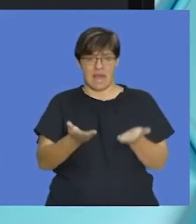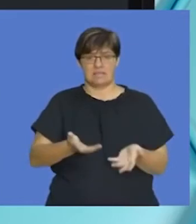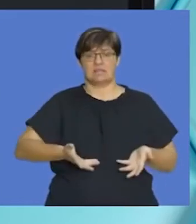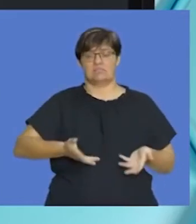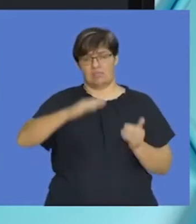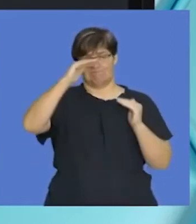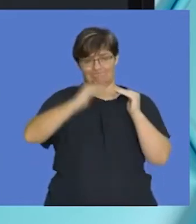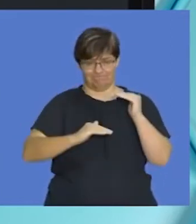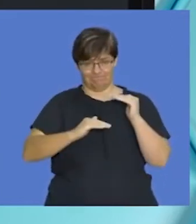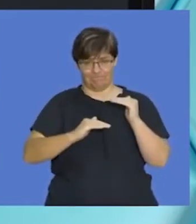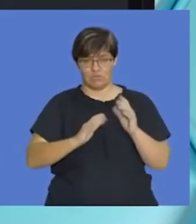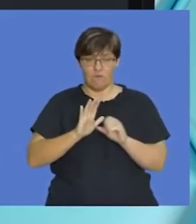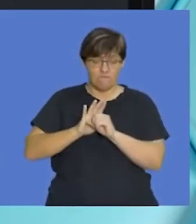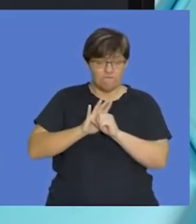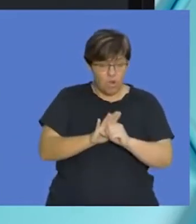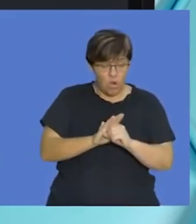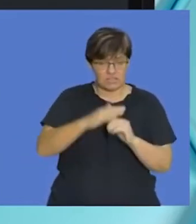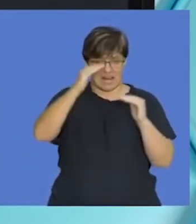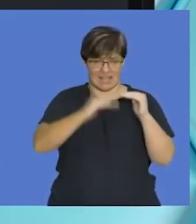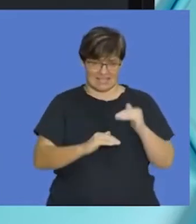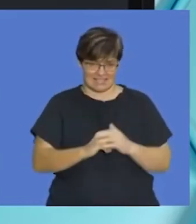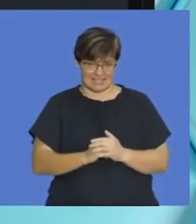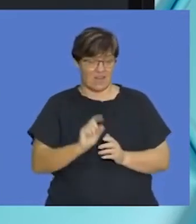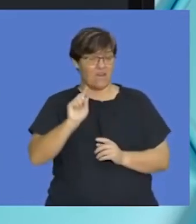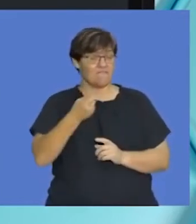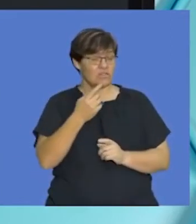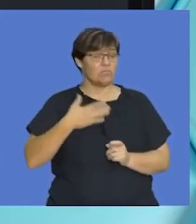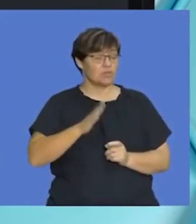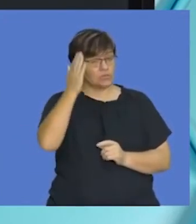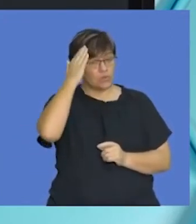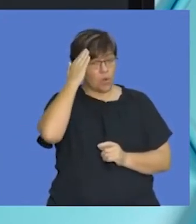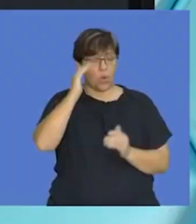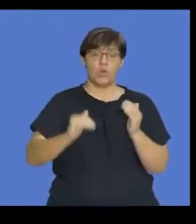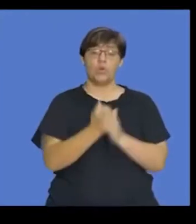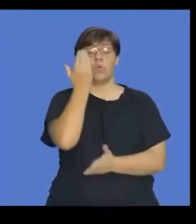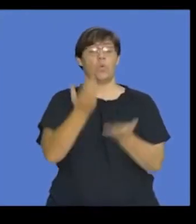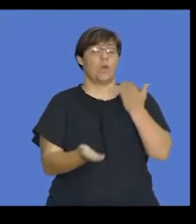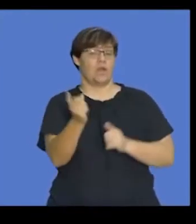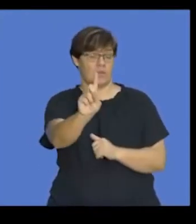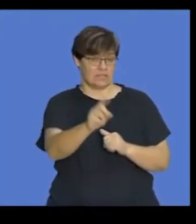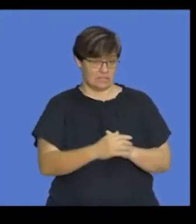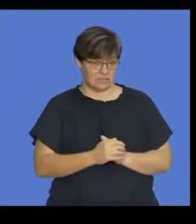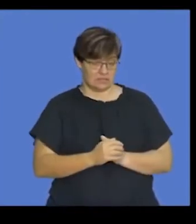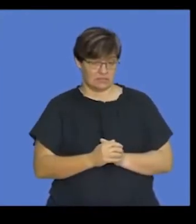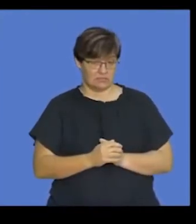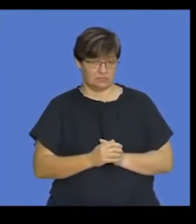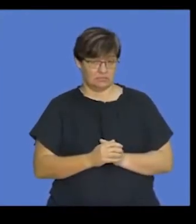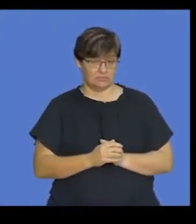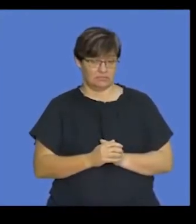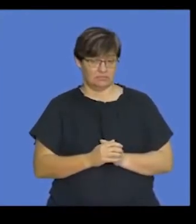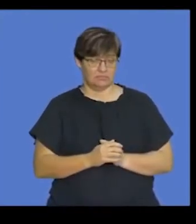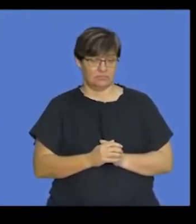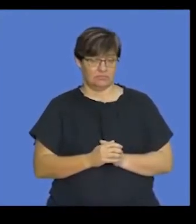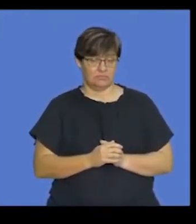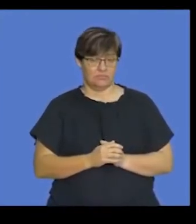means a smaller force. But the first thing we need to know is what is the new mass? So my